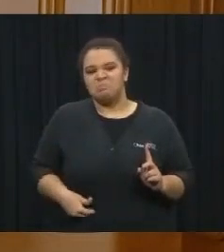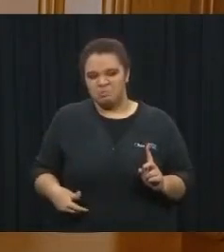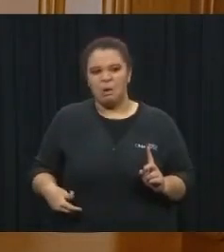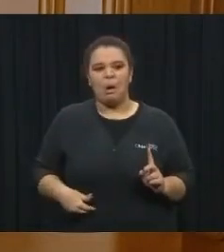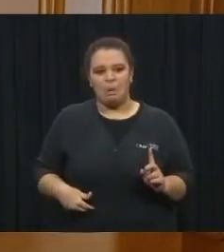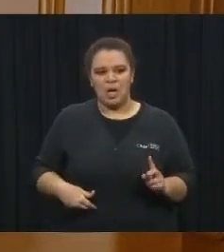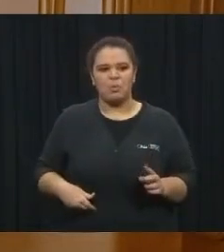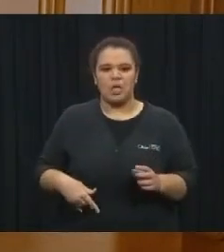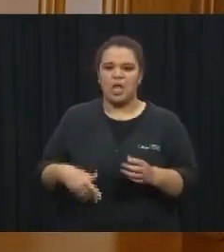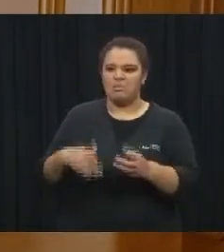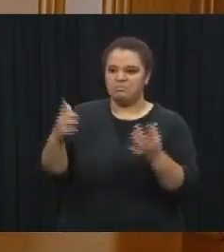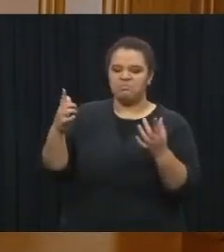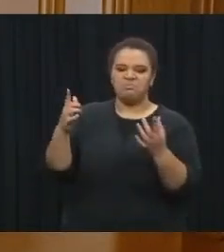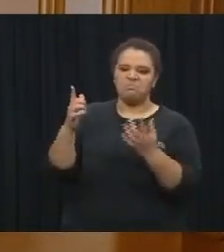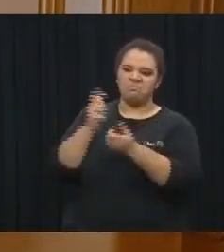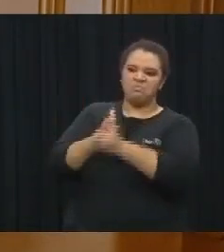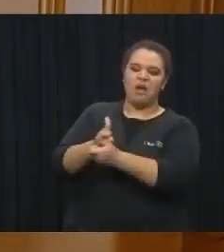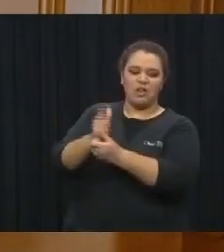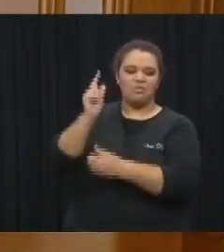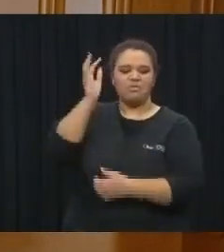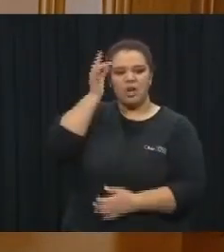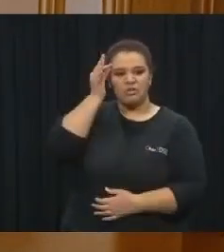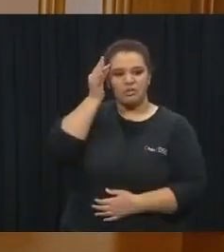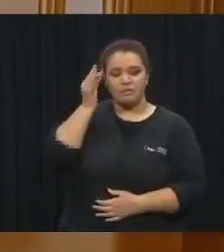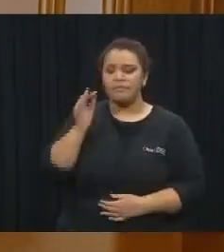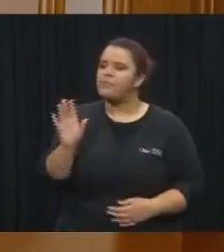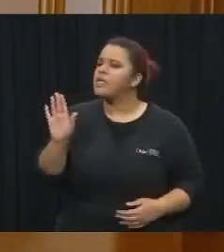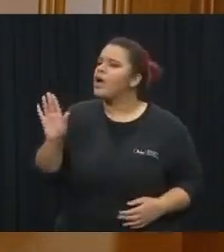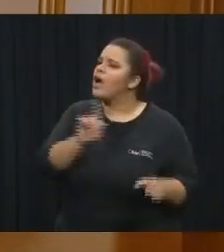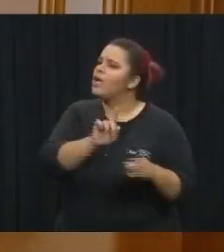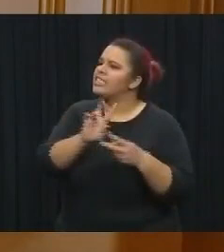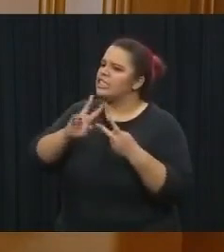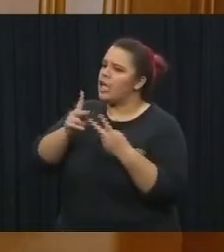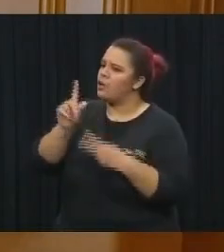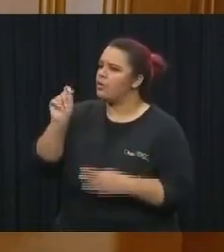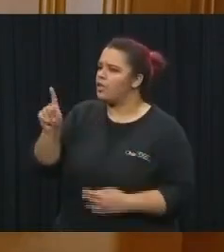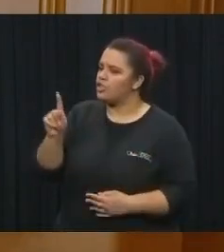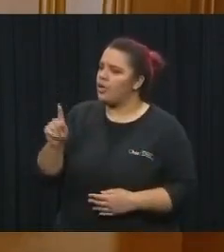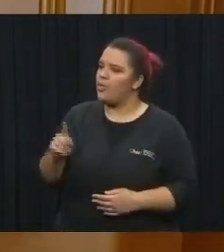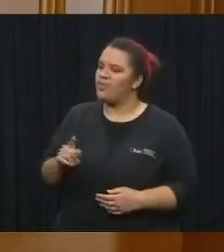together. Also, do you expect to have to tap into the rainy day fund in order